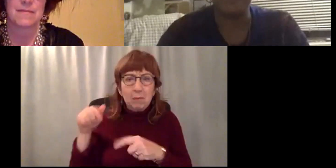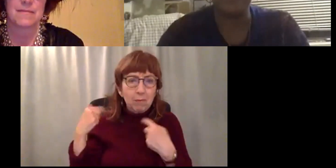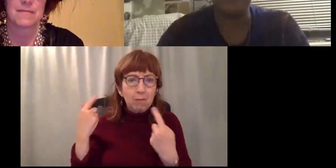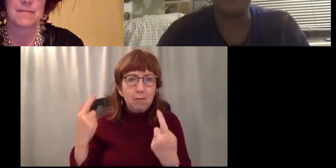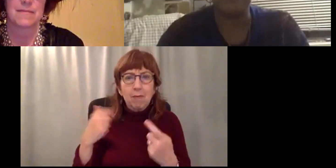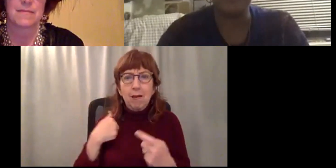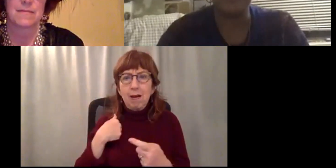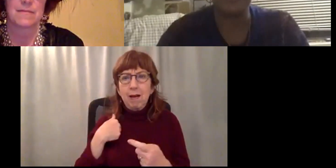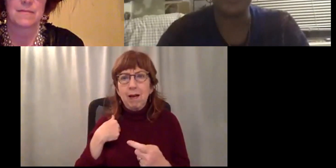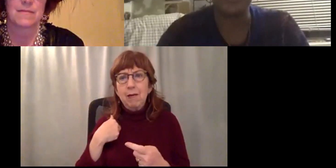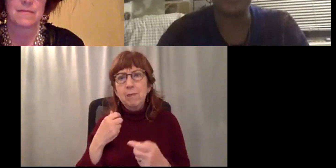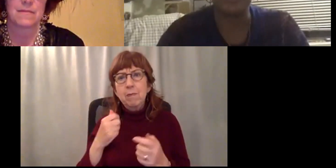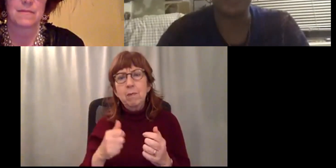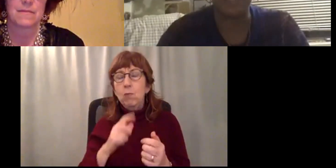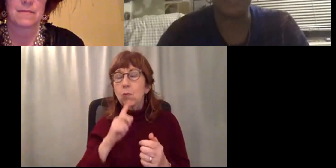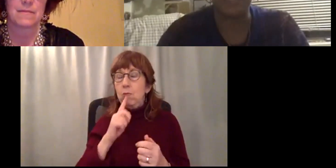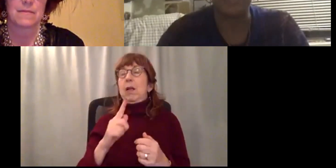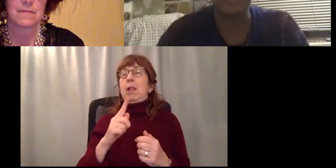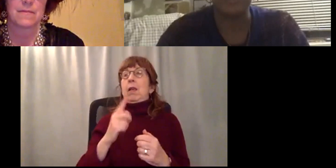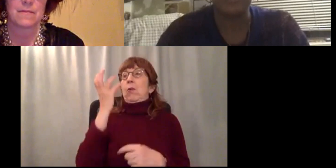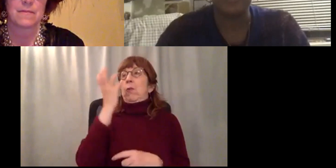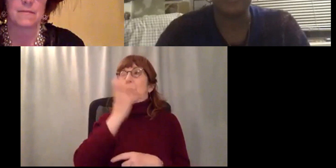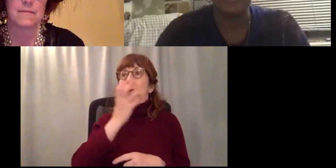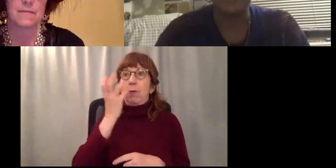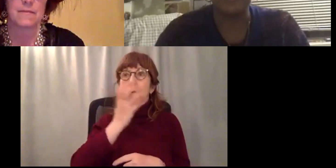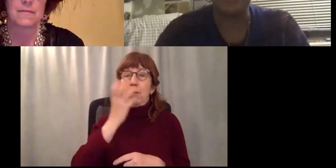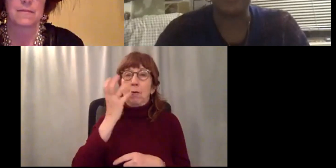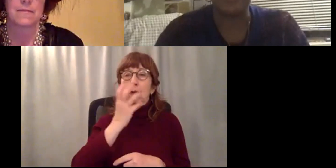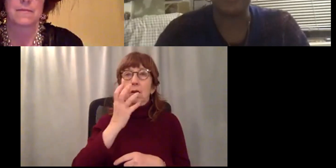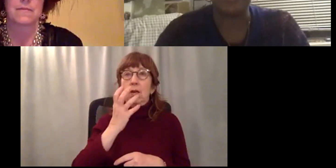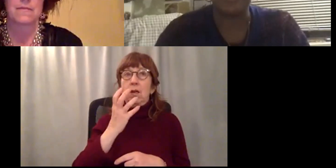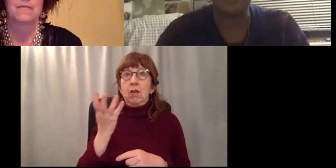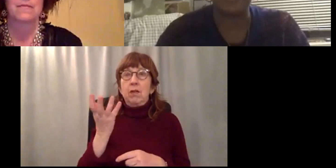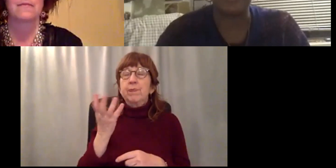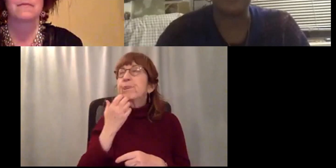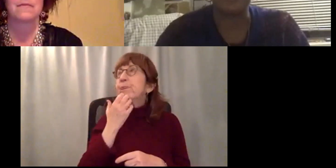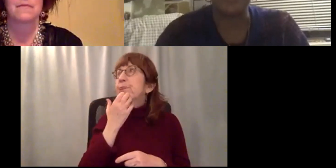been most struck just by the